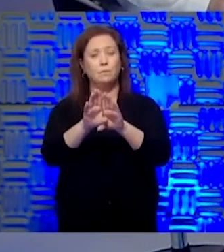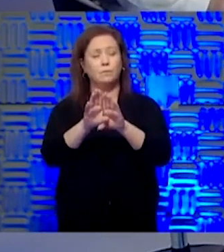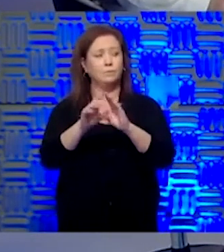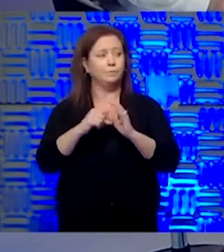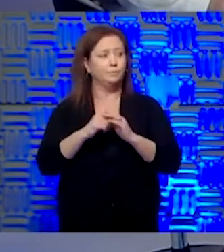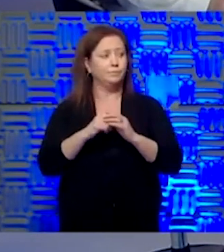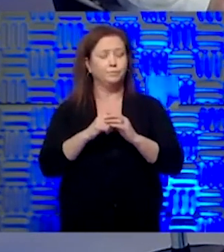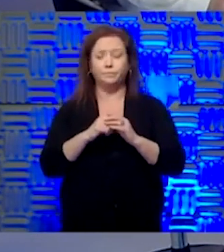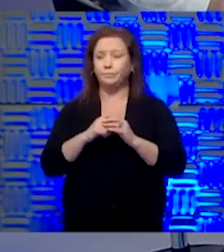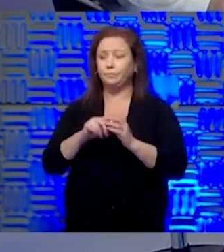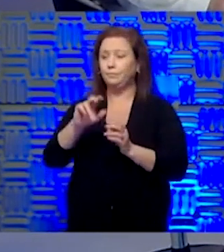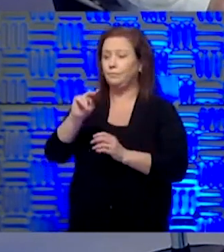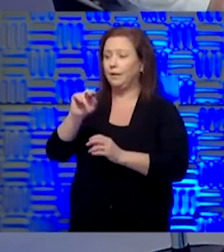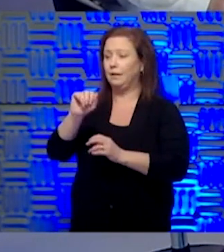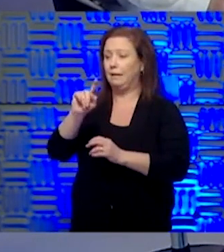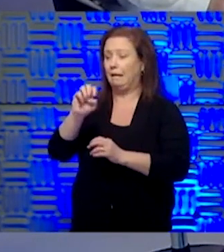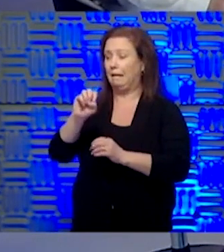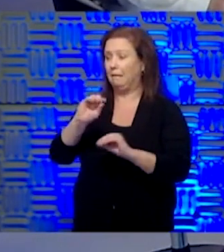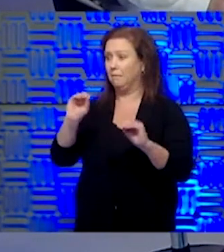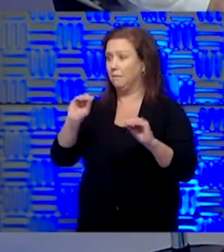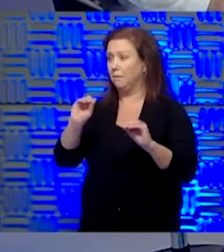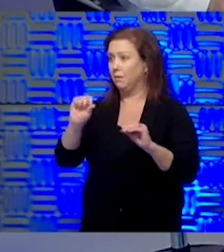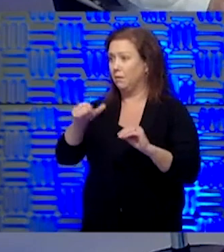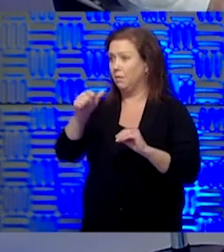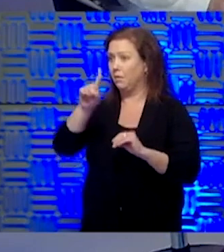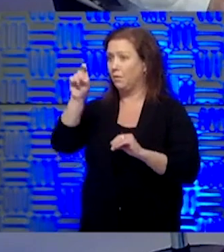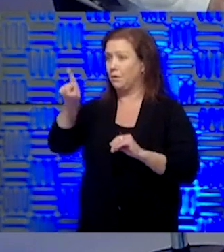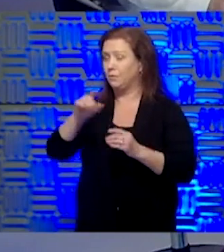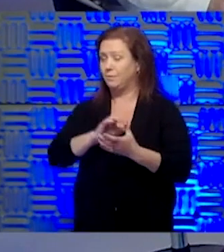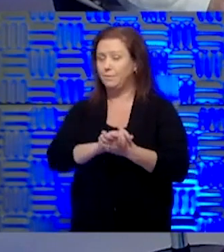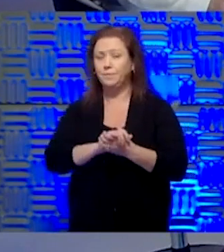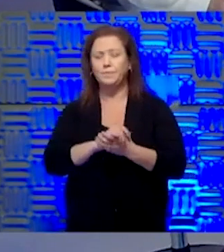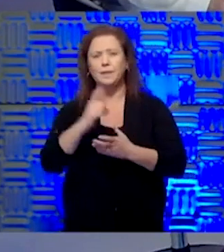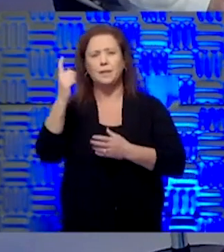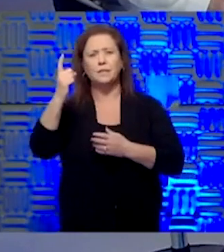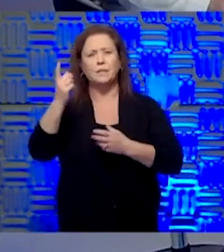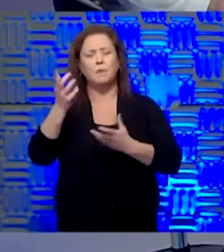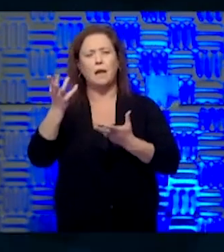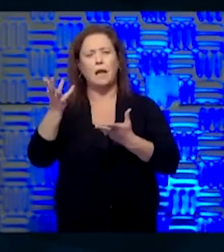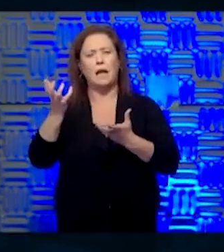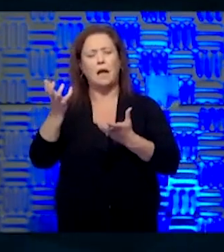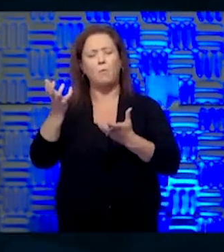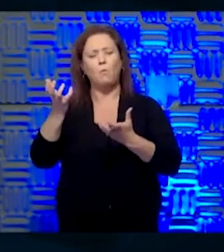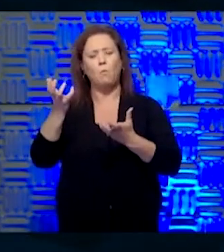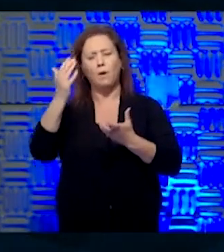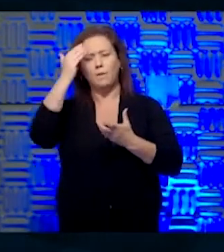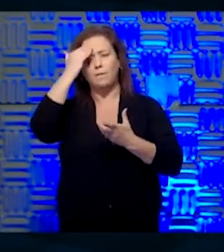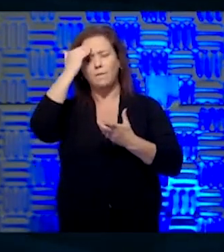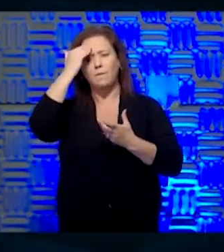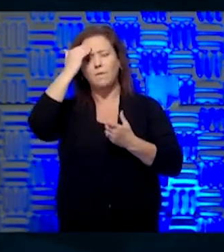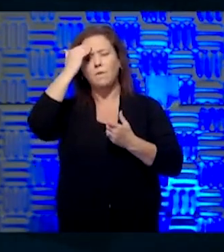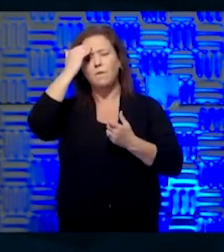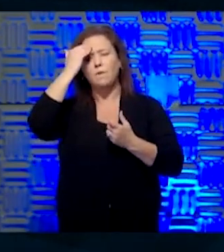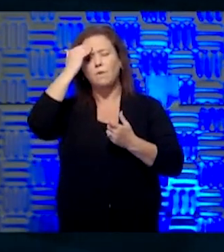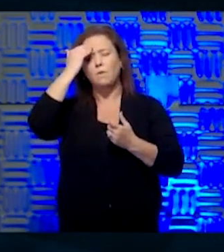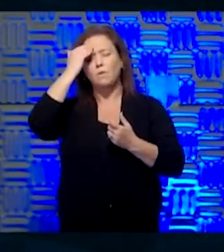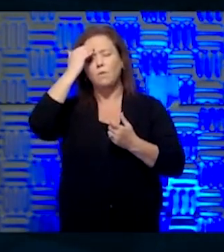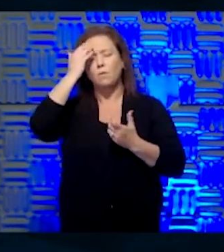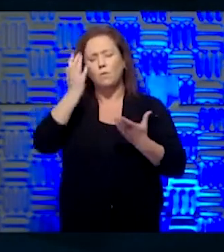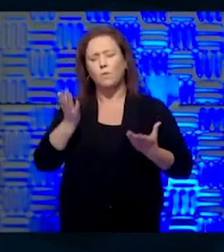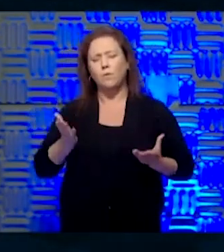I have another question if nobody else does. Okay, Nate. Somebody was wanting to know what is the